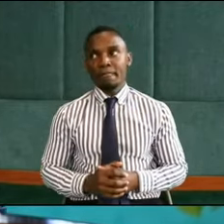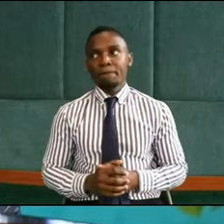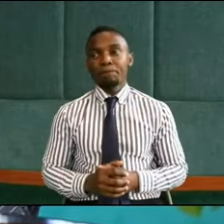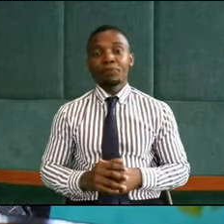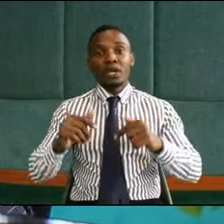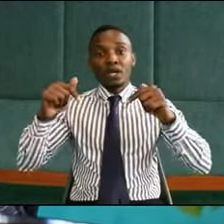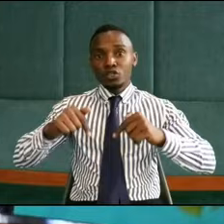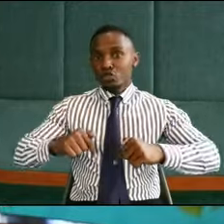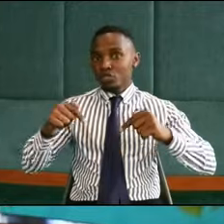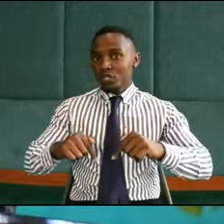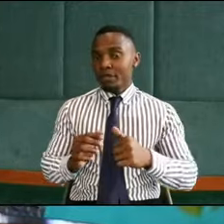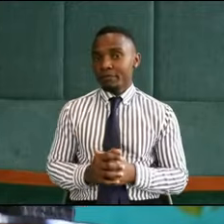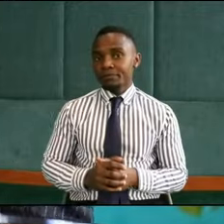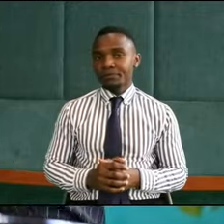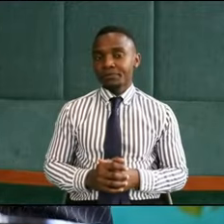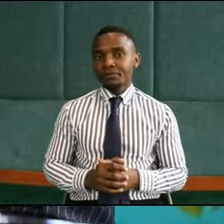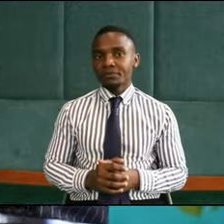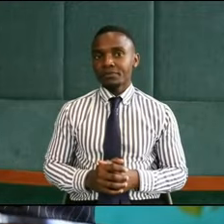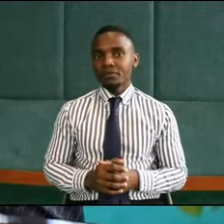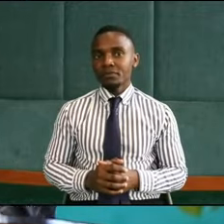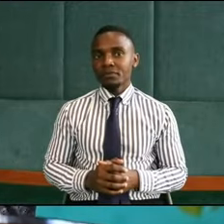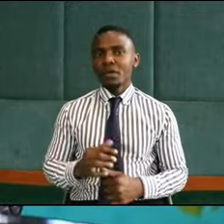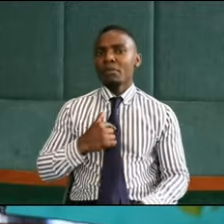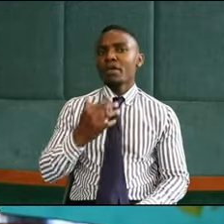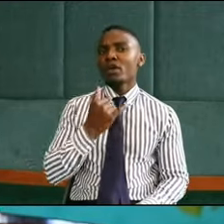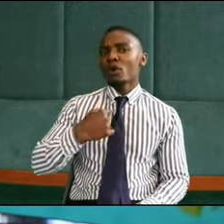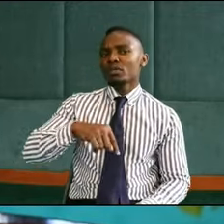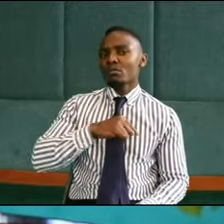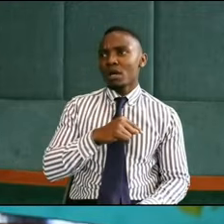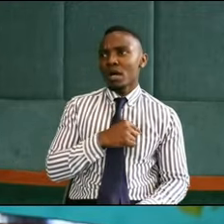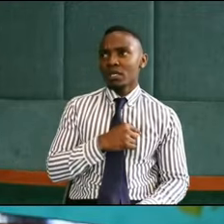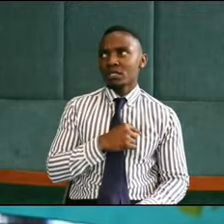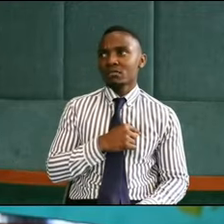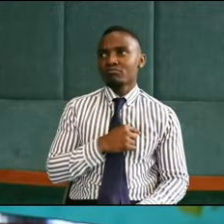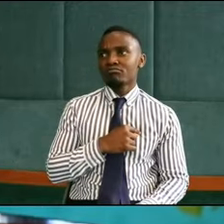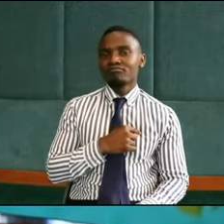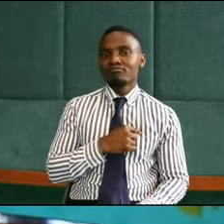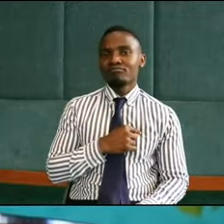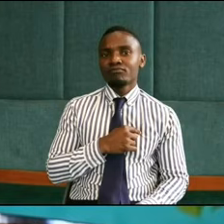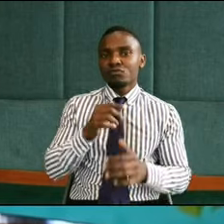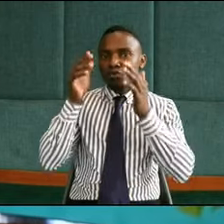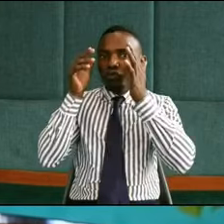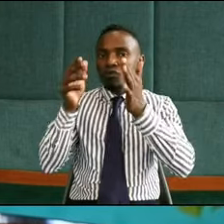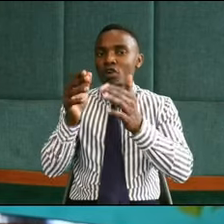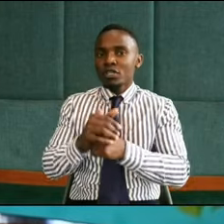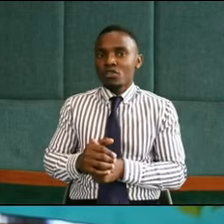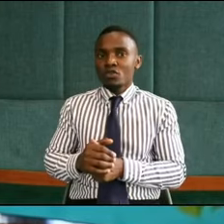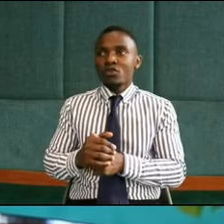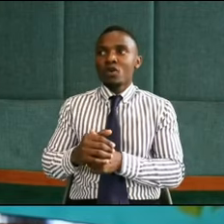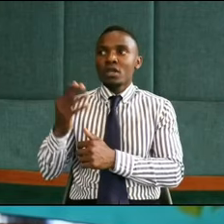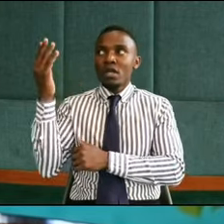Today, I want us to look at what is before us that is